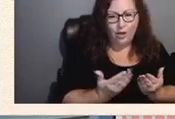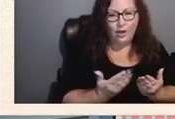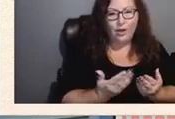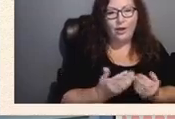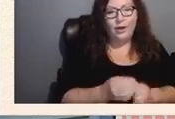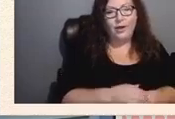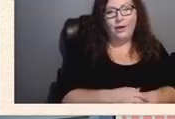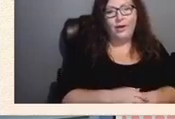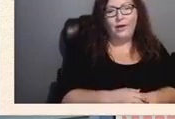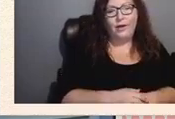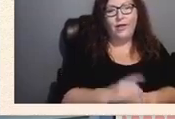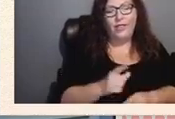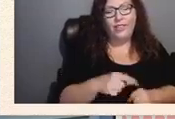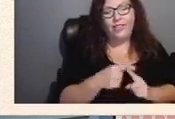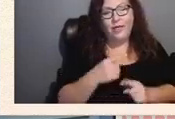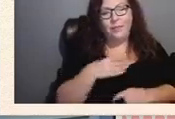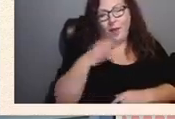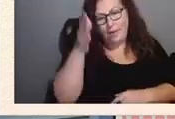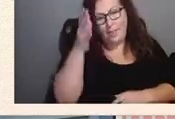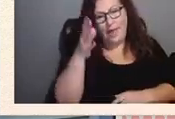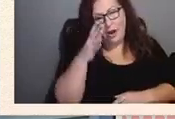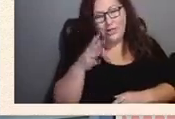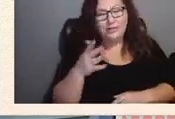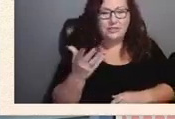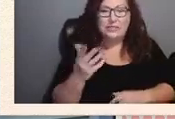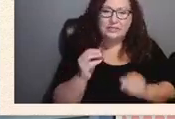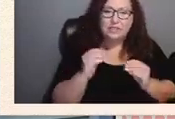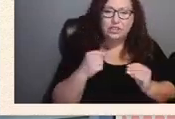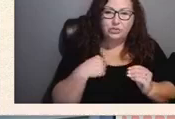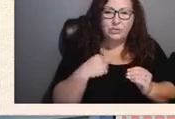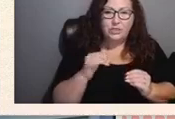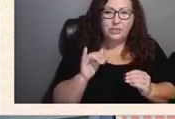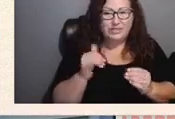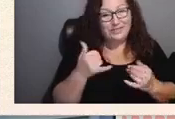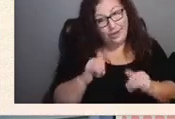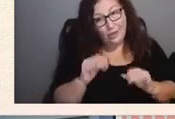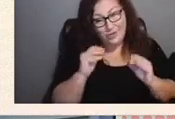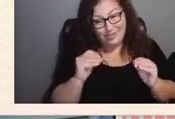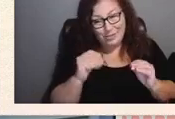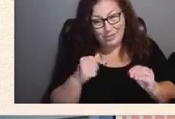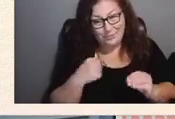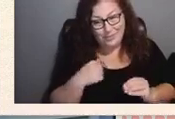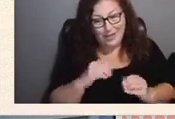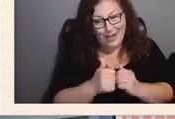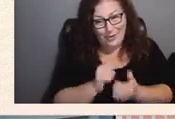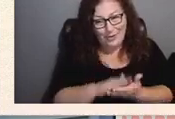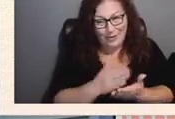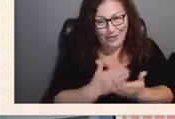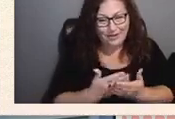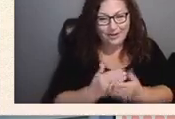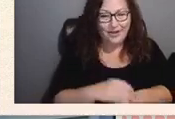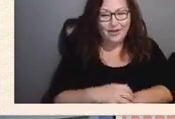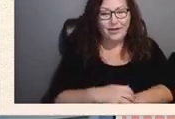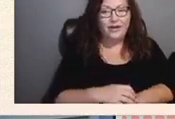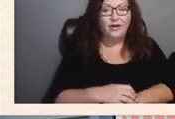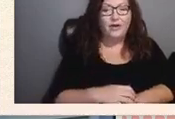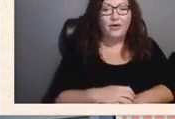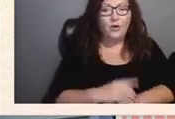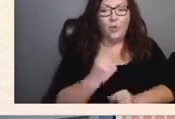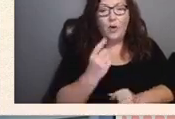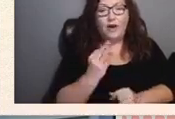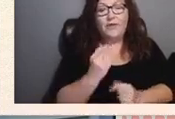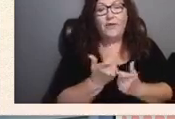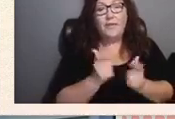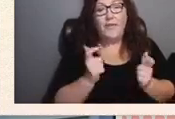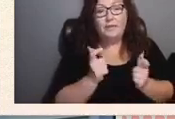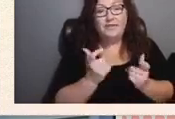And then my parents kind of are still teaching me how to cook. One of the biggest struggles for me is